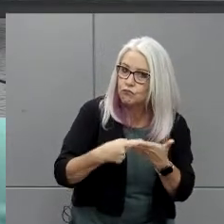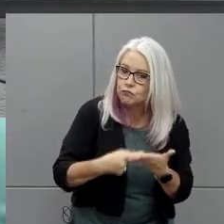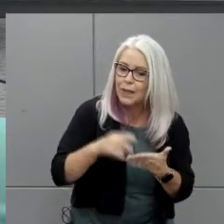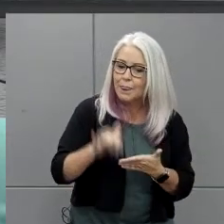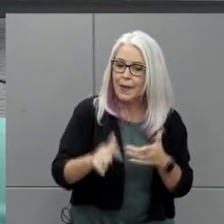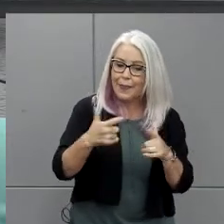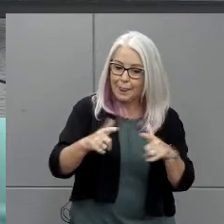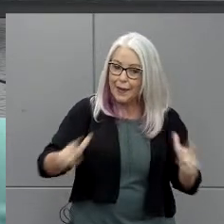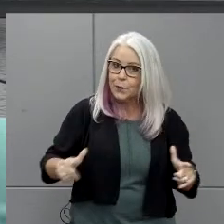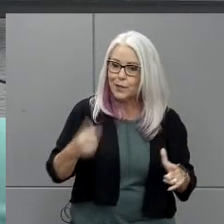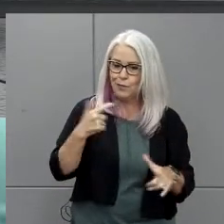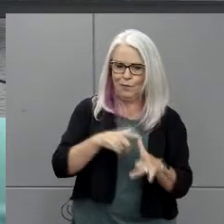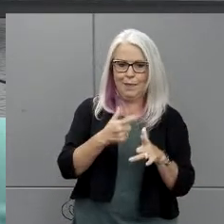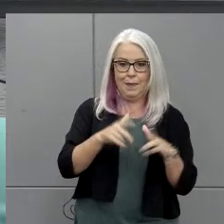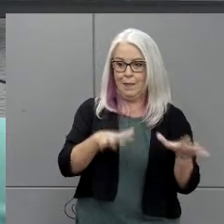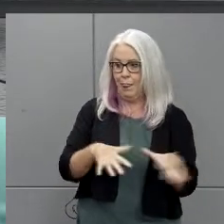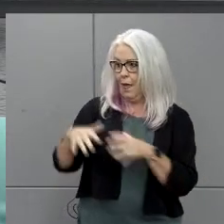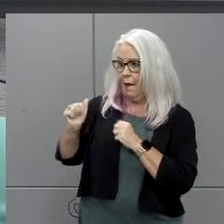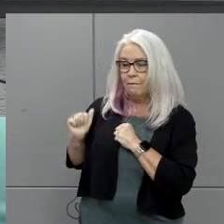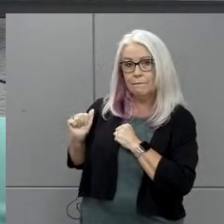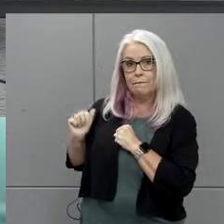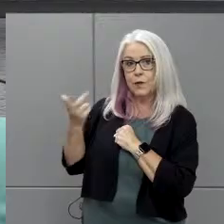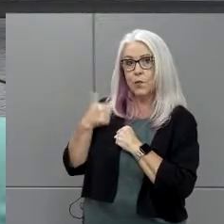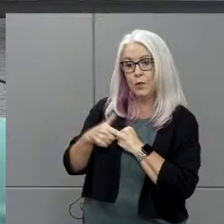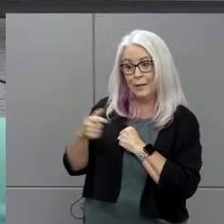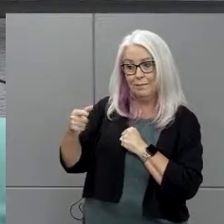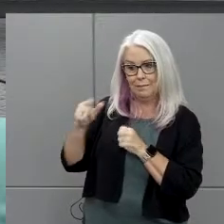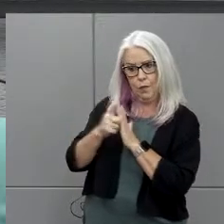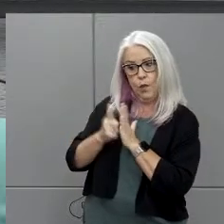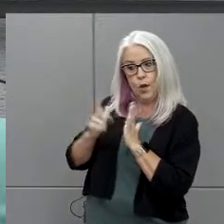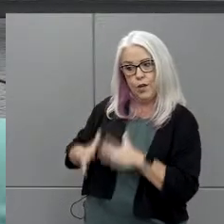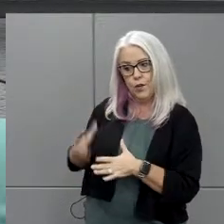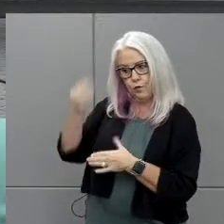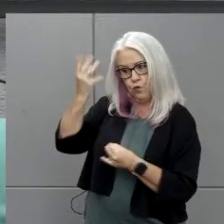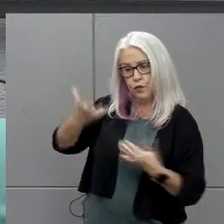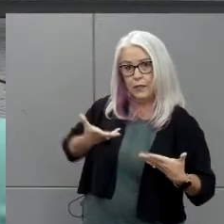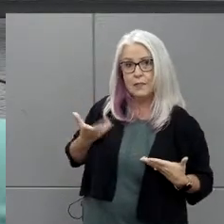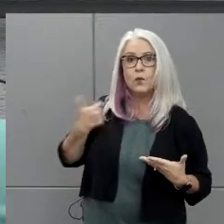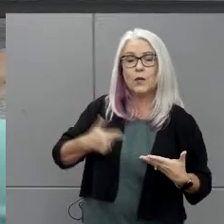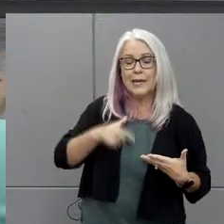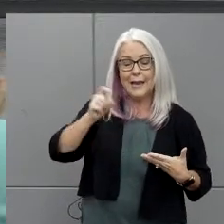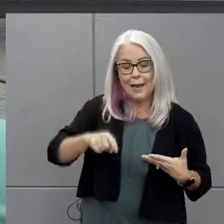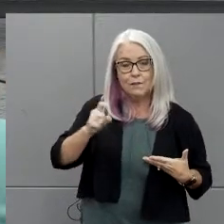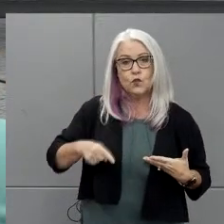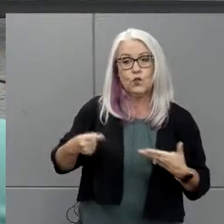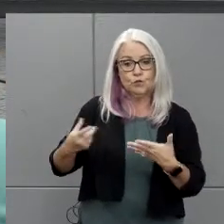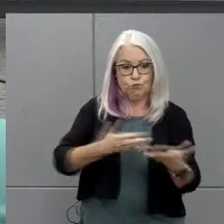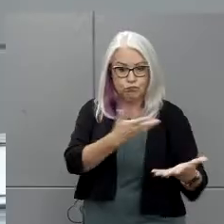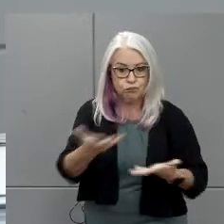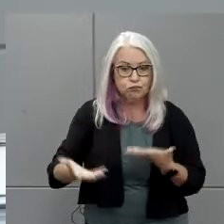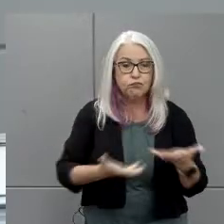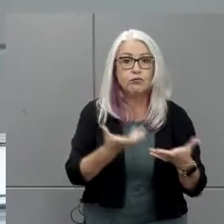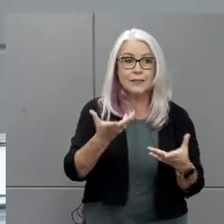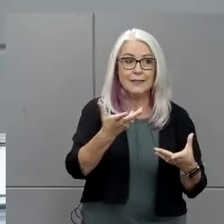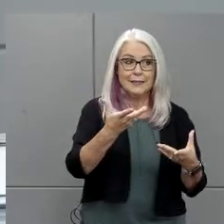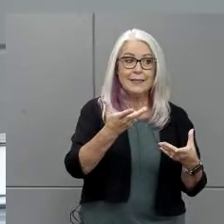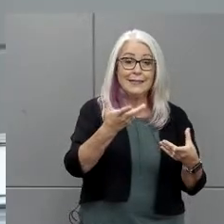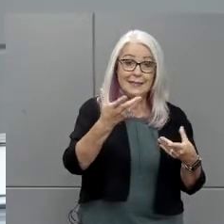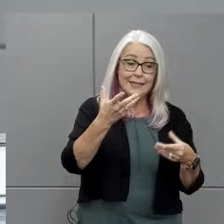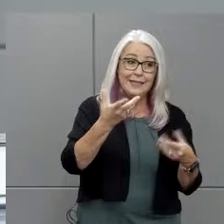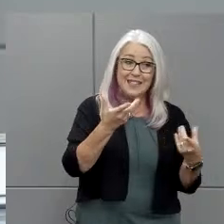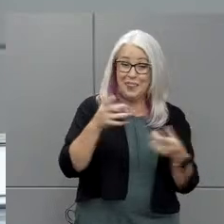left. He advised us to turn in that language. Art, I'm just telling you, was in closed